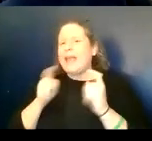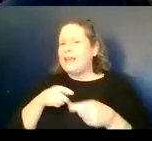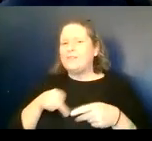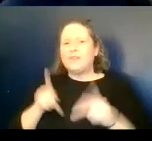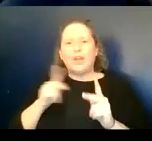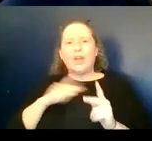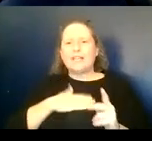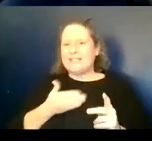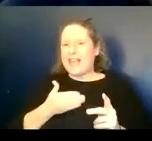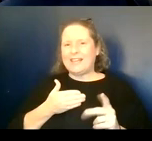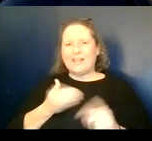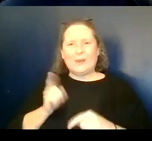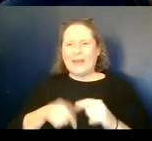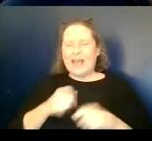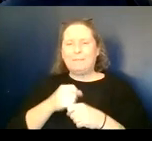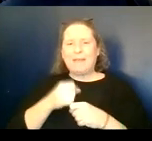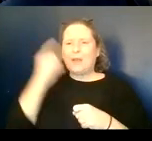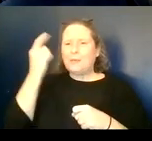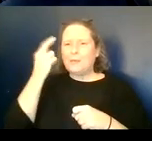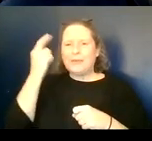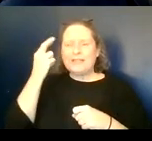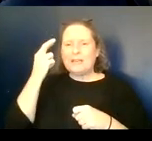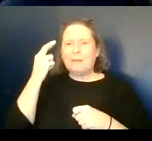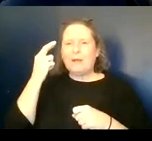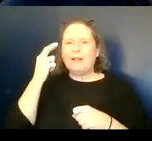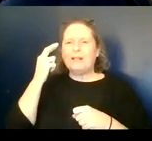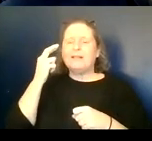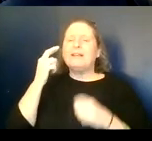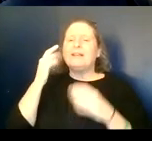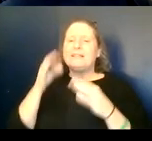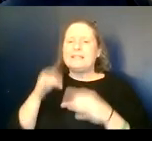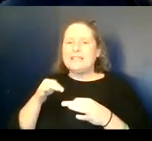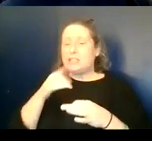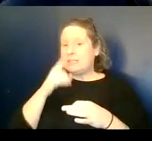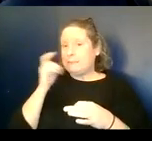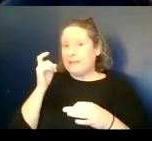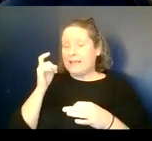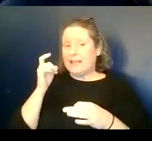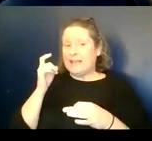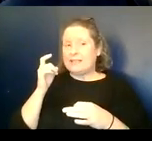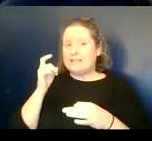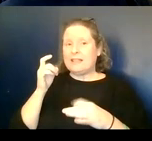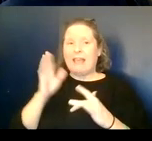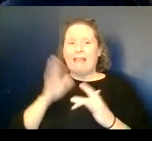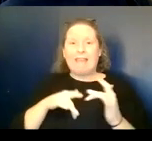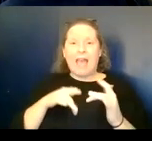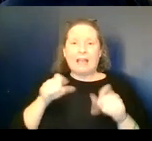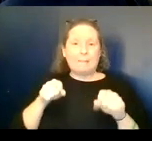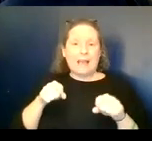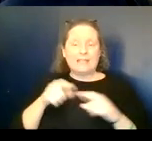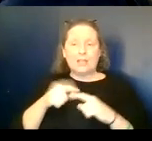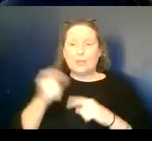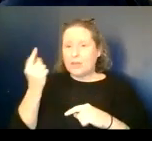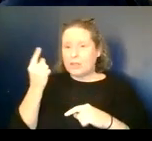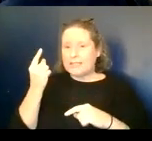A person cannot make rational, reasonable decisions because she or he lacks the capacity to